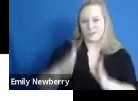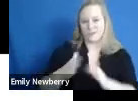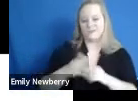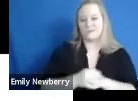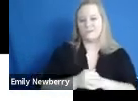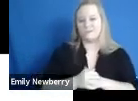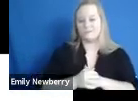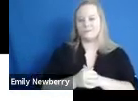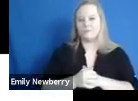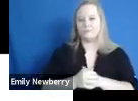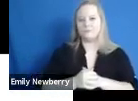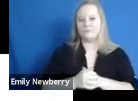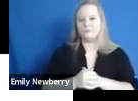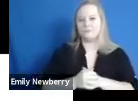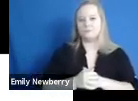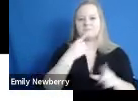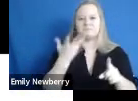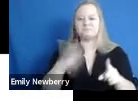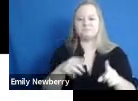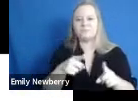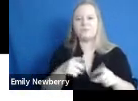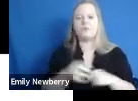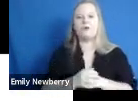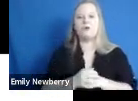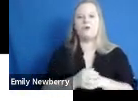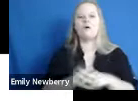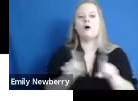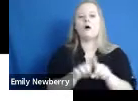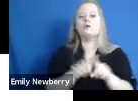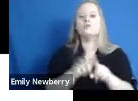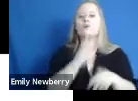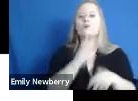I mentioned this already. We do some agroforestry work.